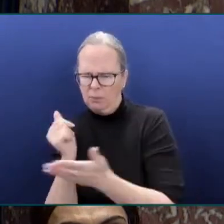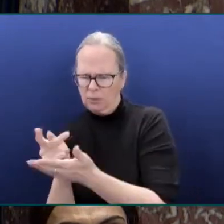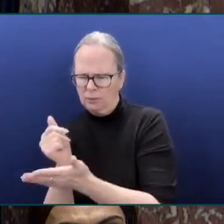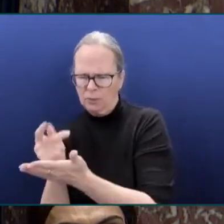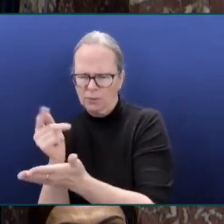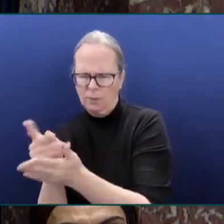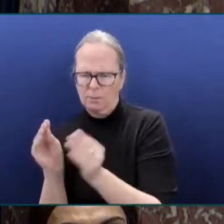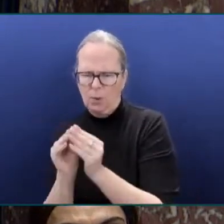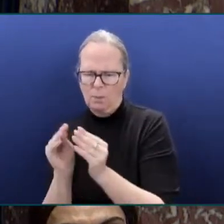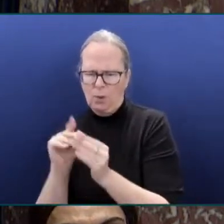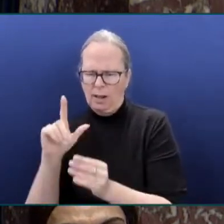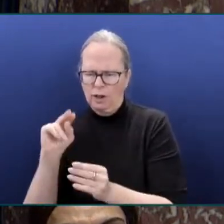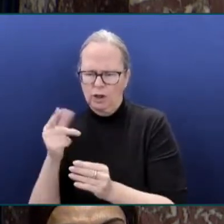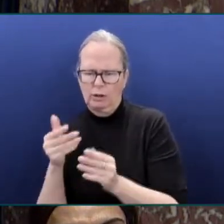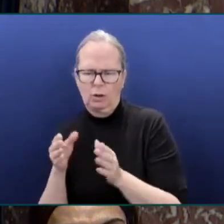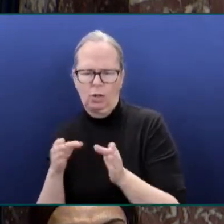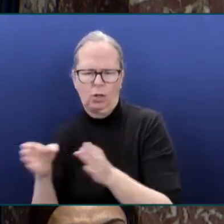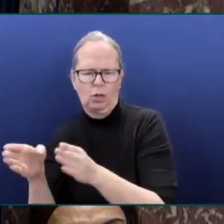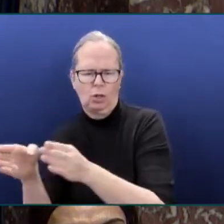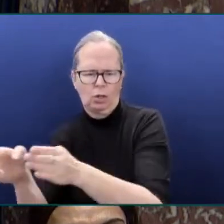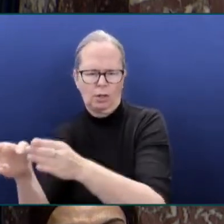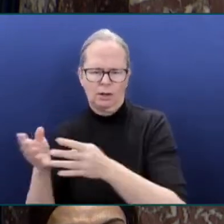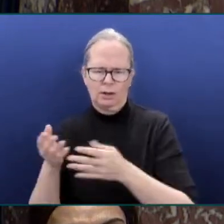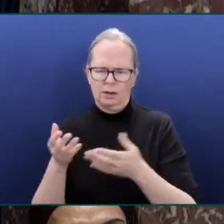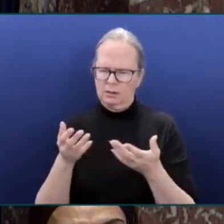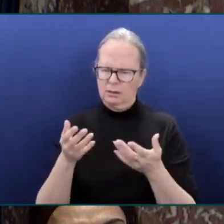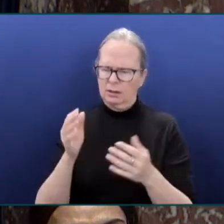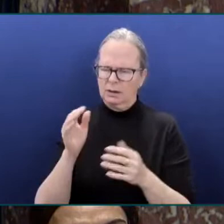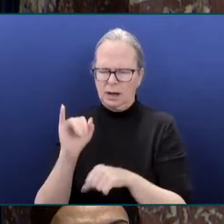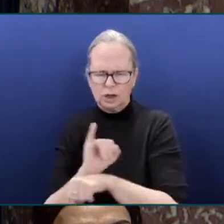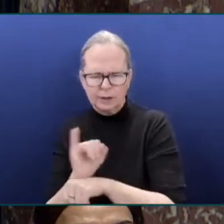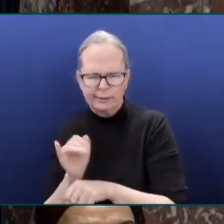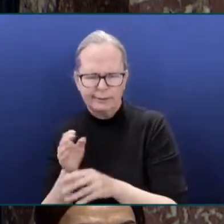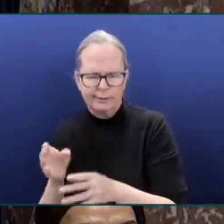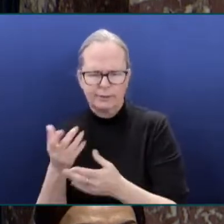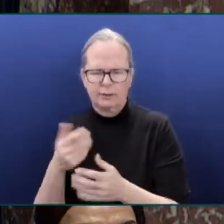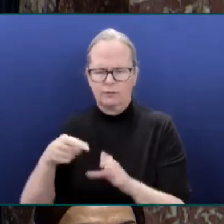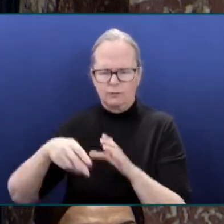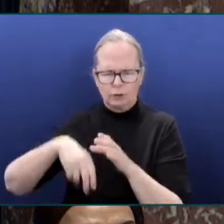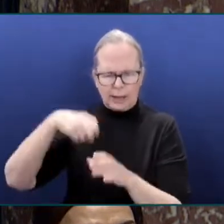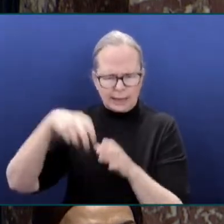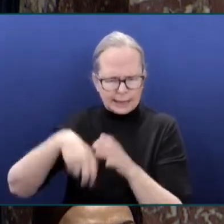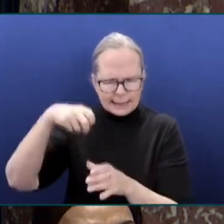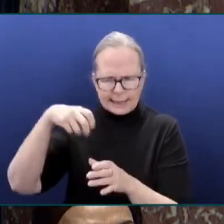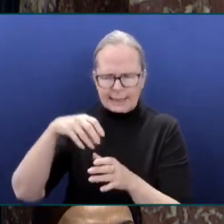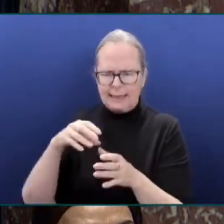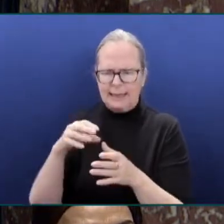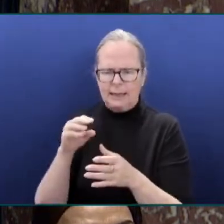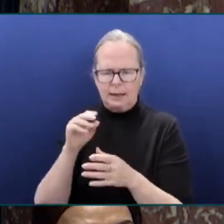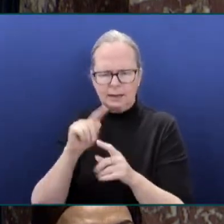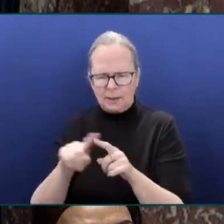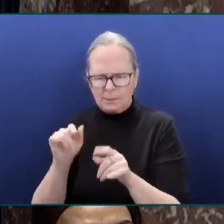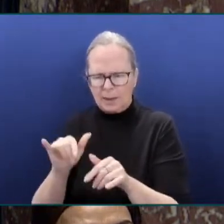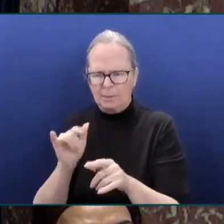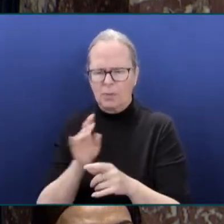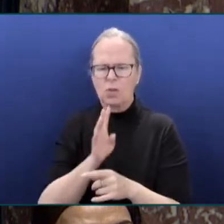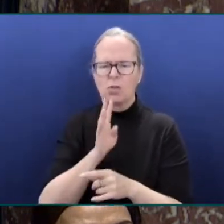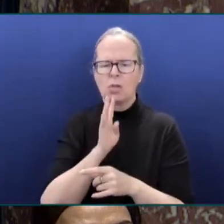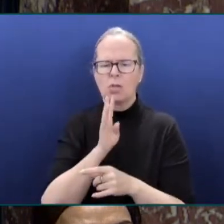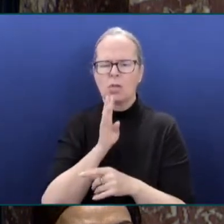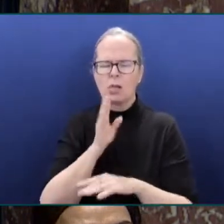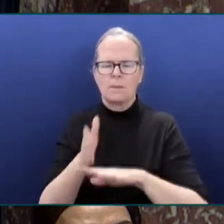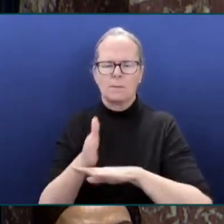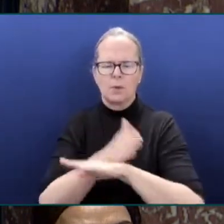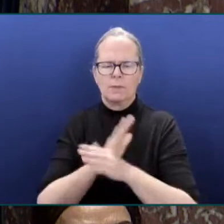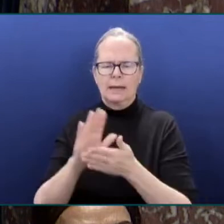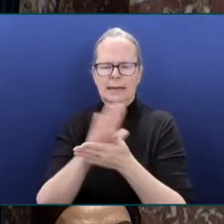hand, creating a framework to reduce emissions that we just heard about from the Minister. There was no LNG industry in this province until